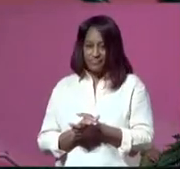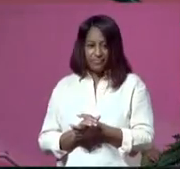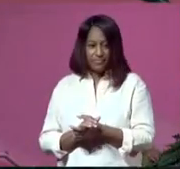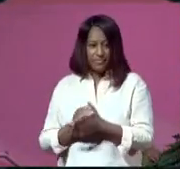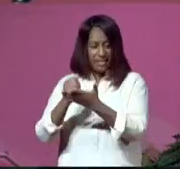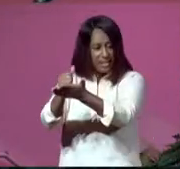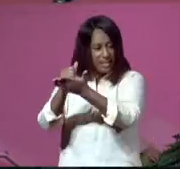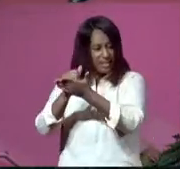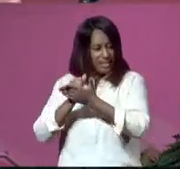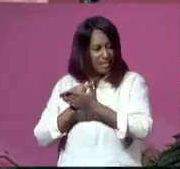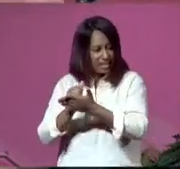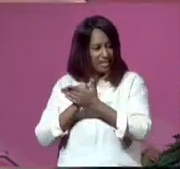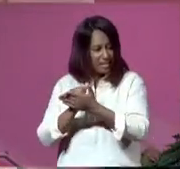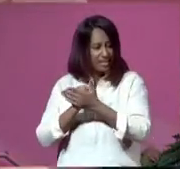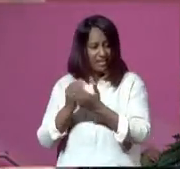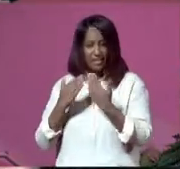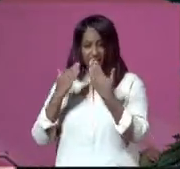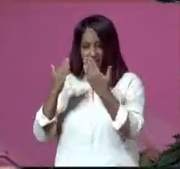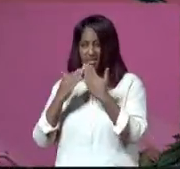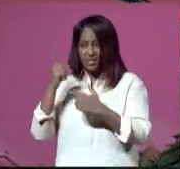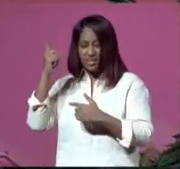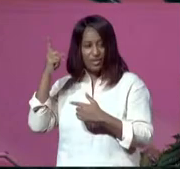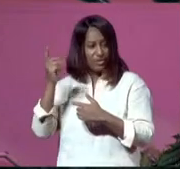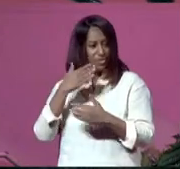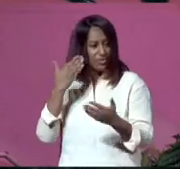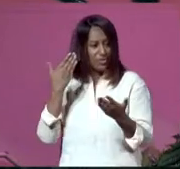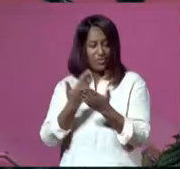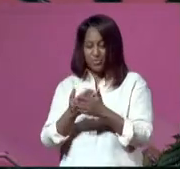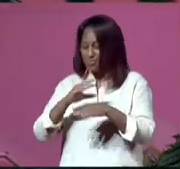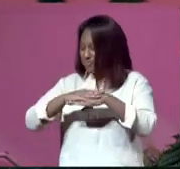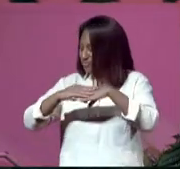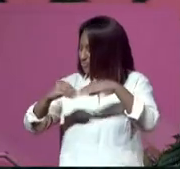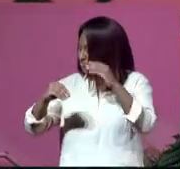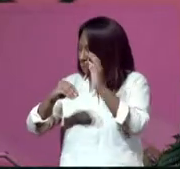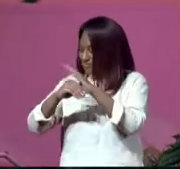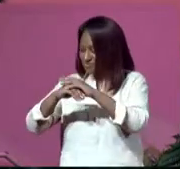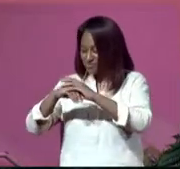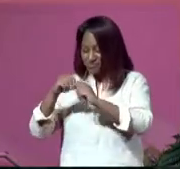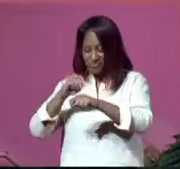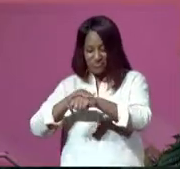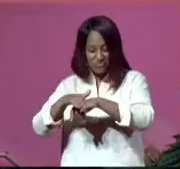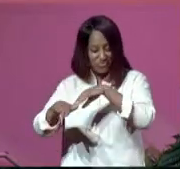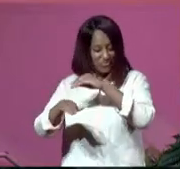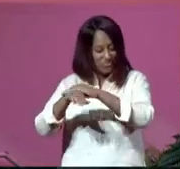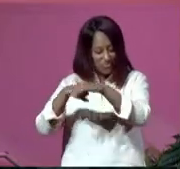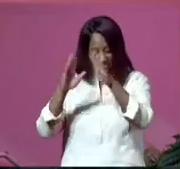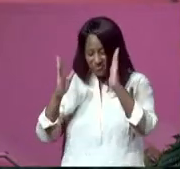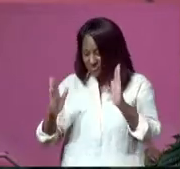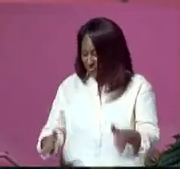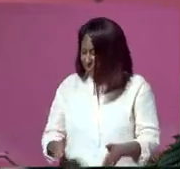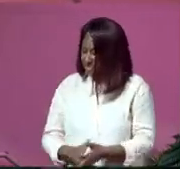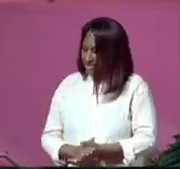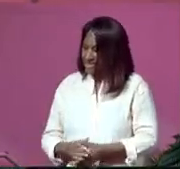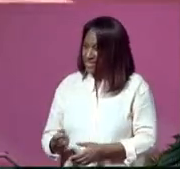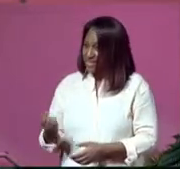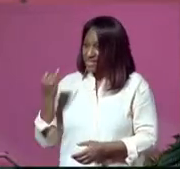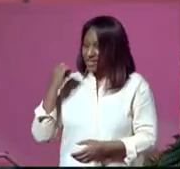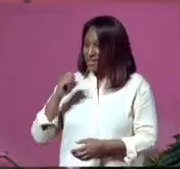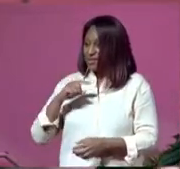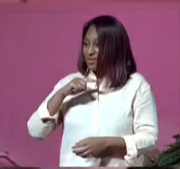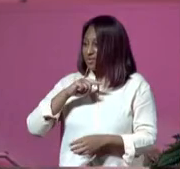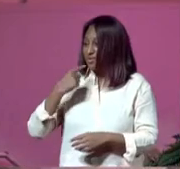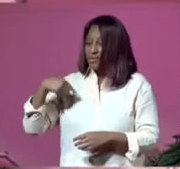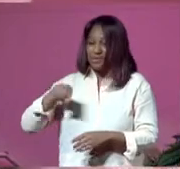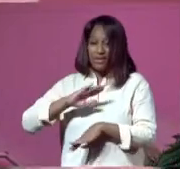you that you're a mighty good therapist, because you said, come unto me, all ye who are weary and heavy laden, and I will give you rest. Thank